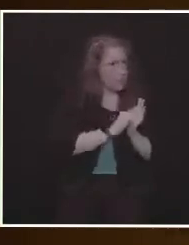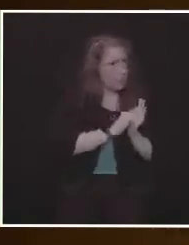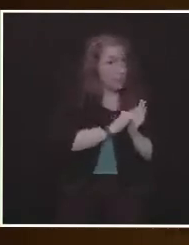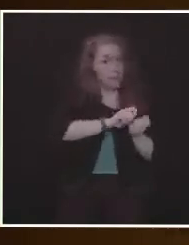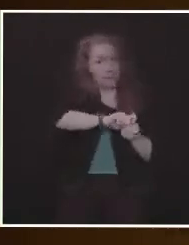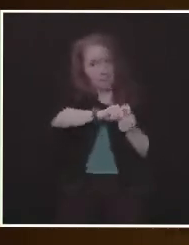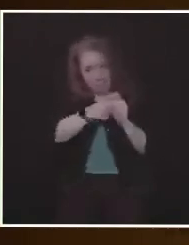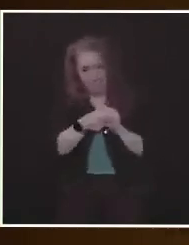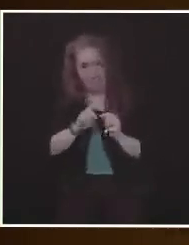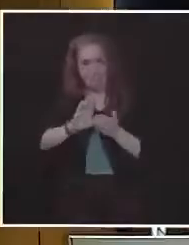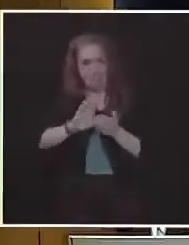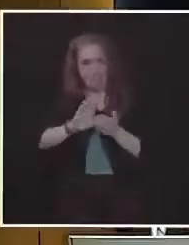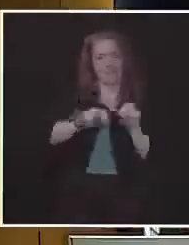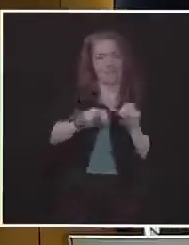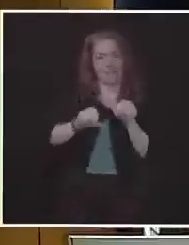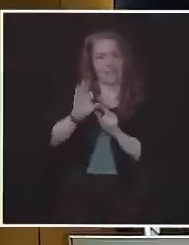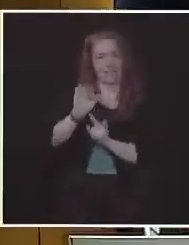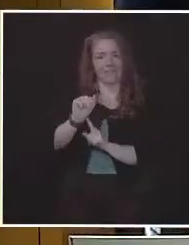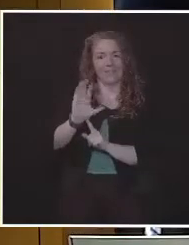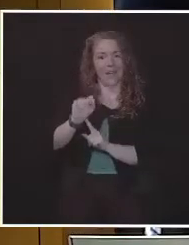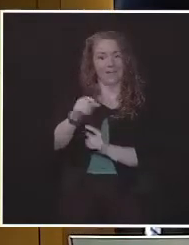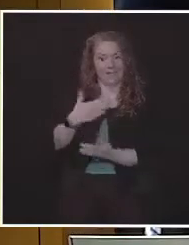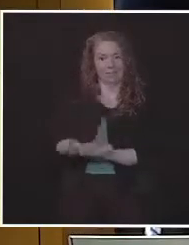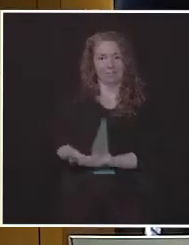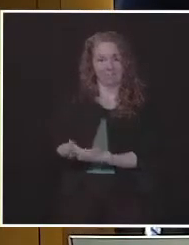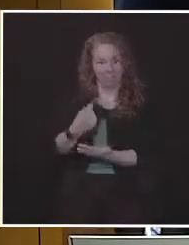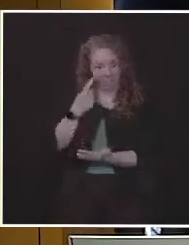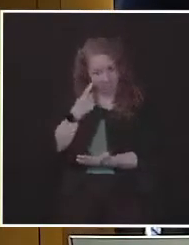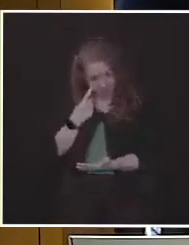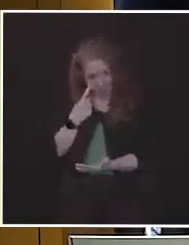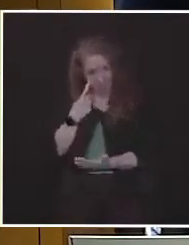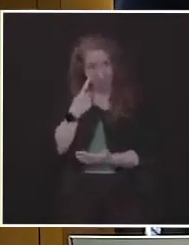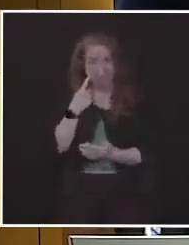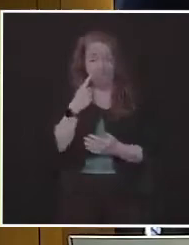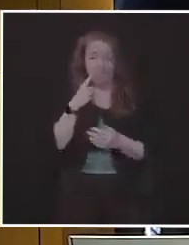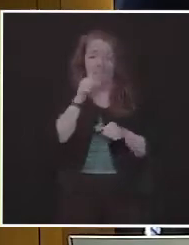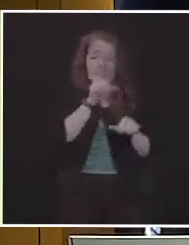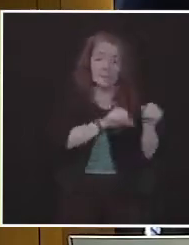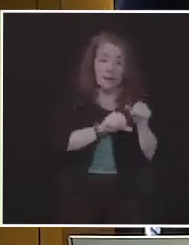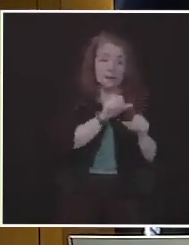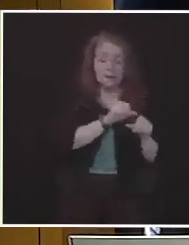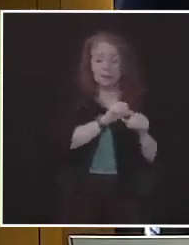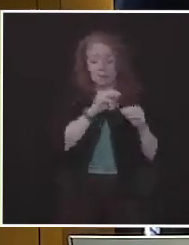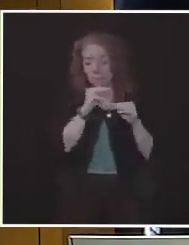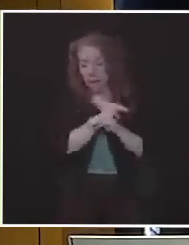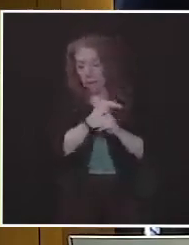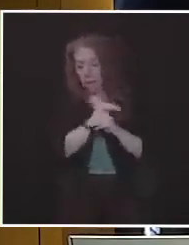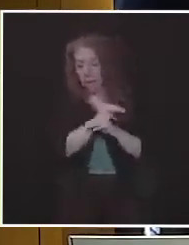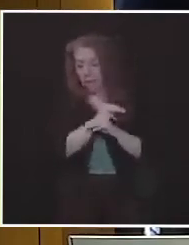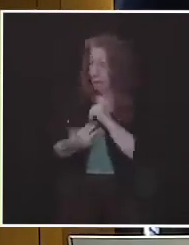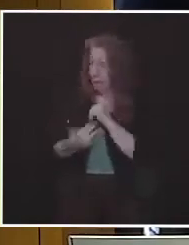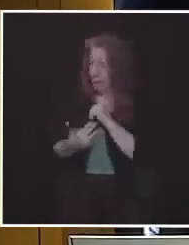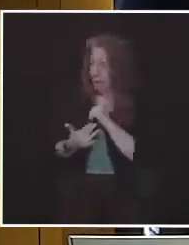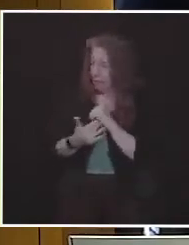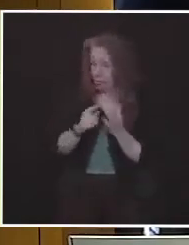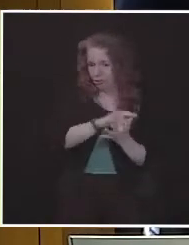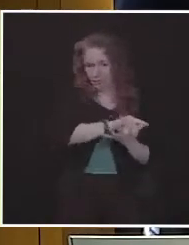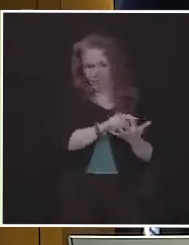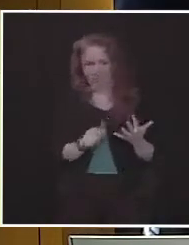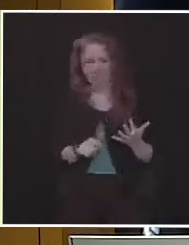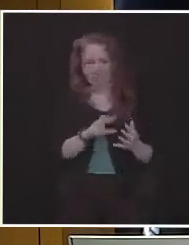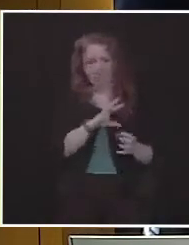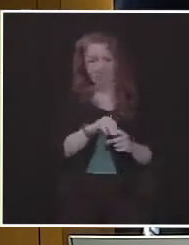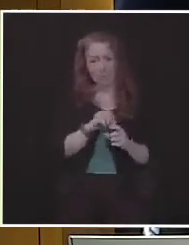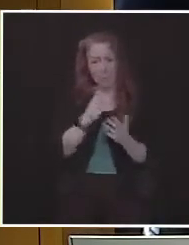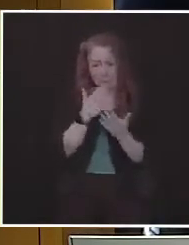science, in math, and technology. And thank you for your part of all